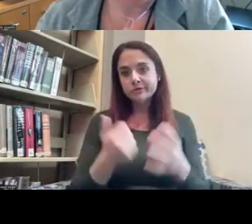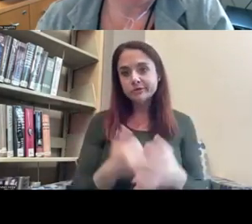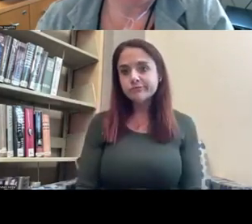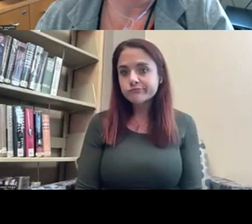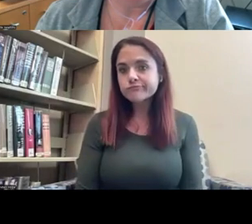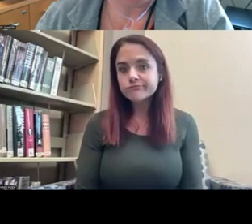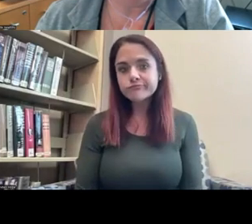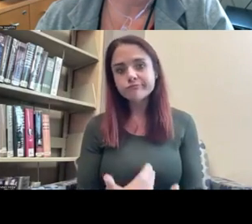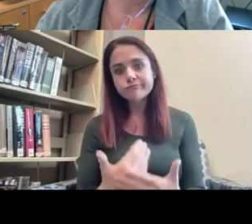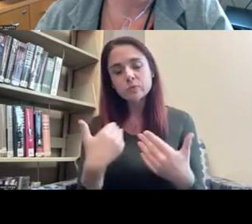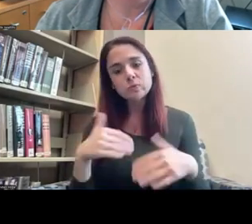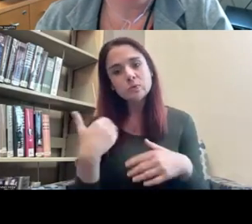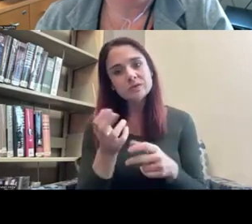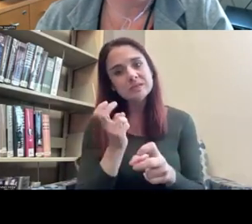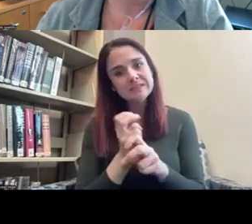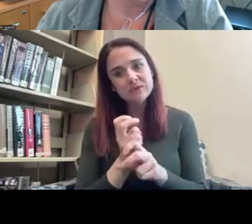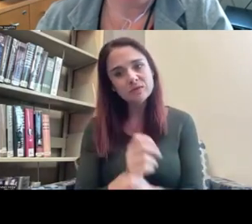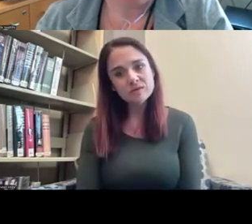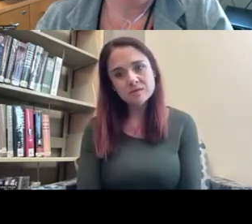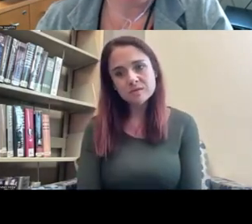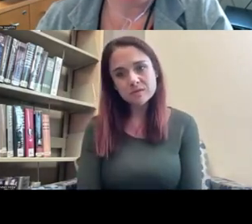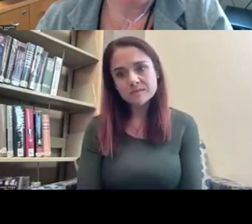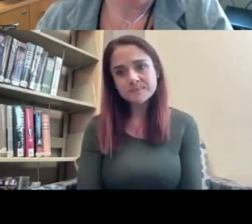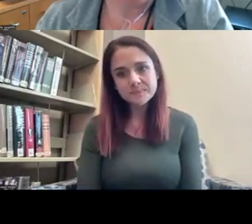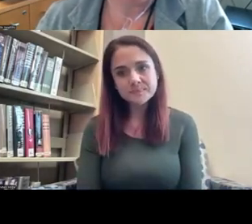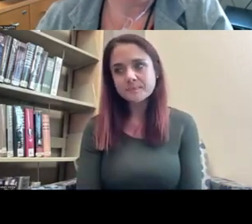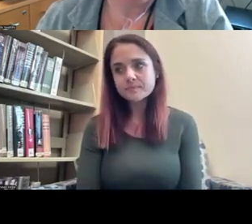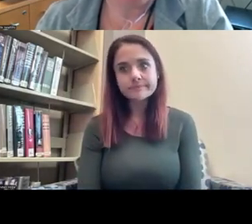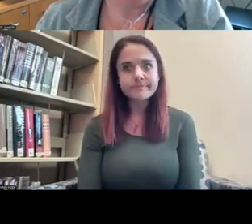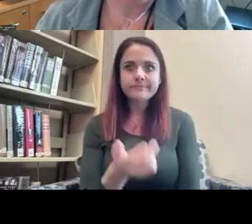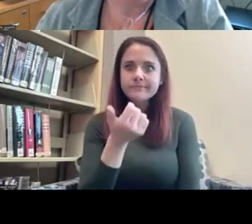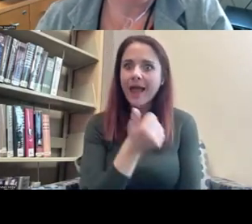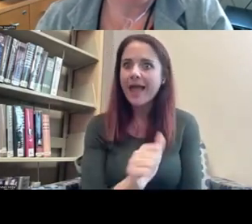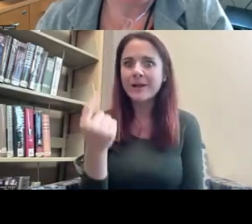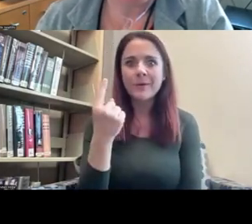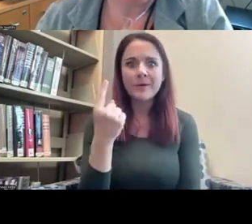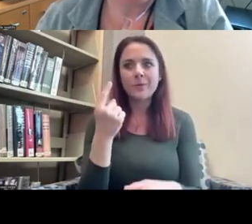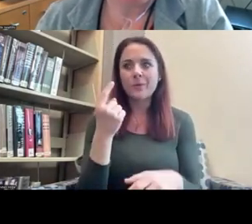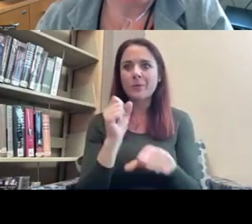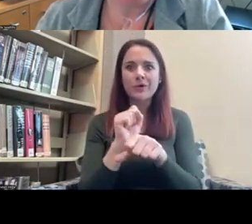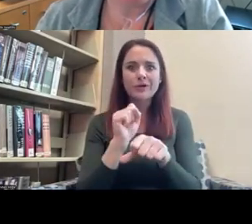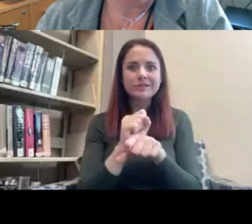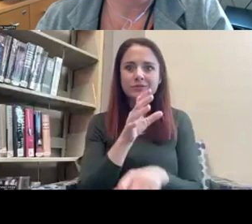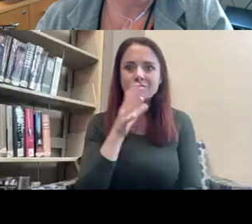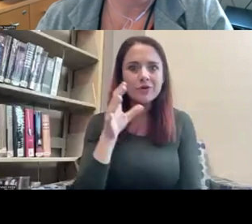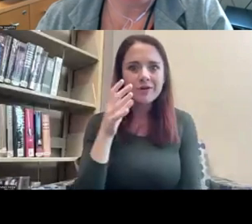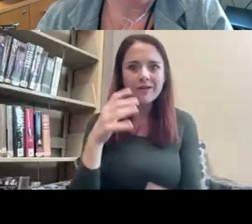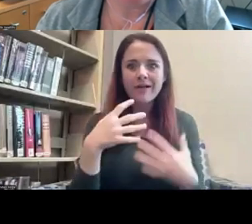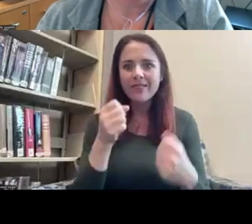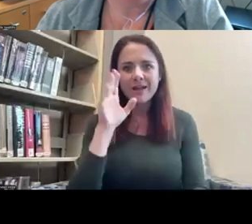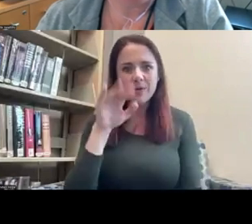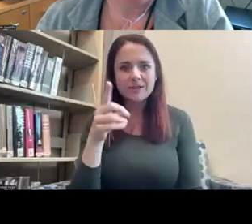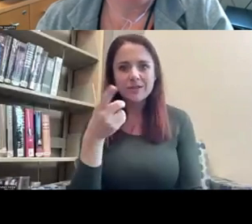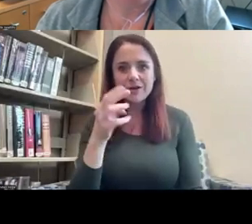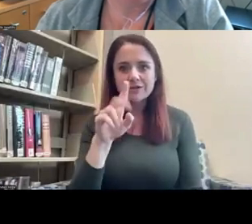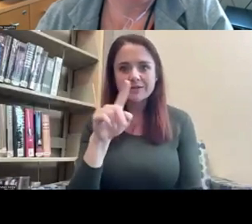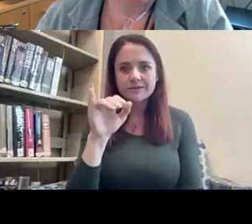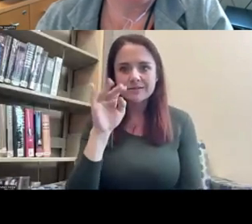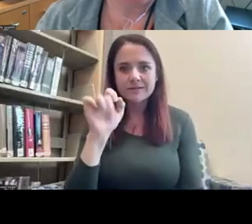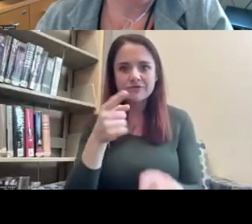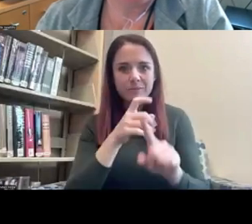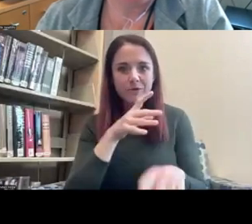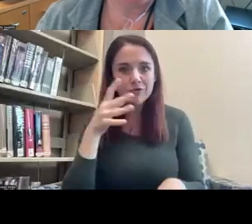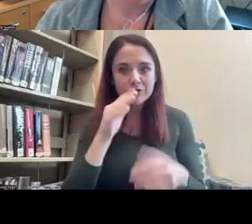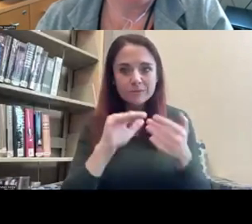It's very, very difficult. Is anybody who works in rural health, I know Dr. Zittel comes from a rural community. I grew up